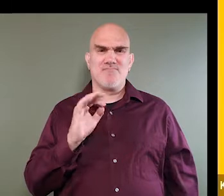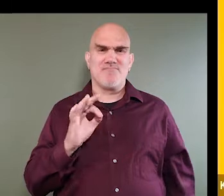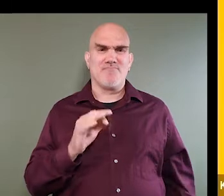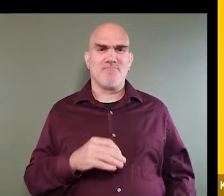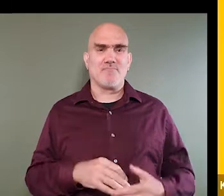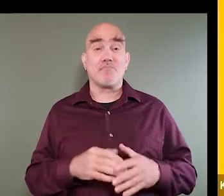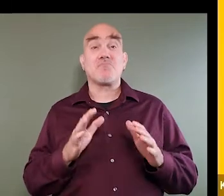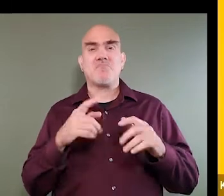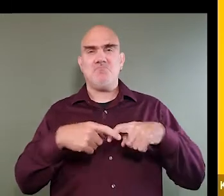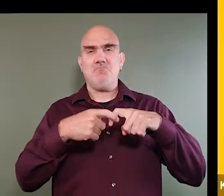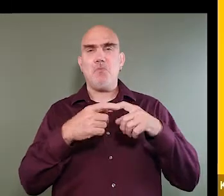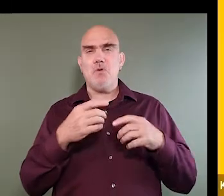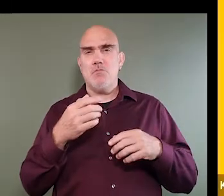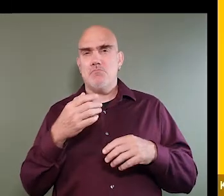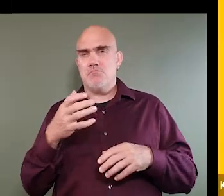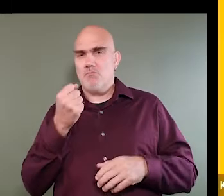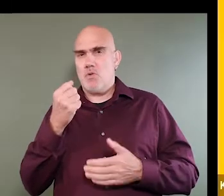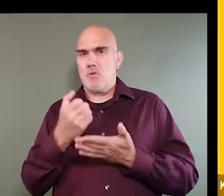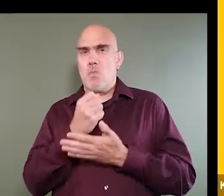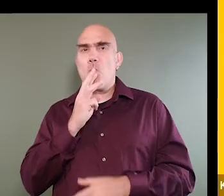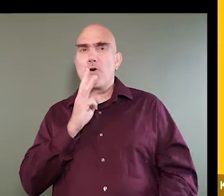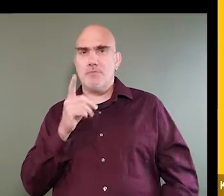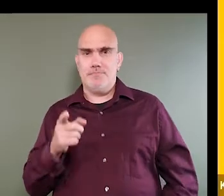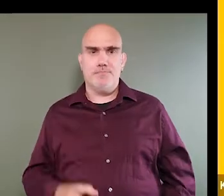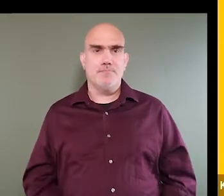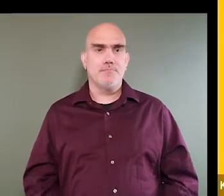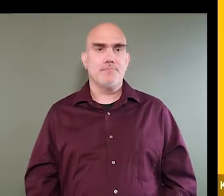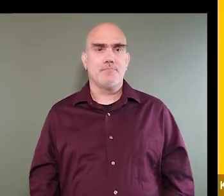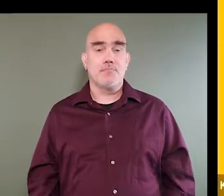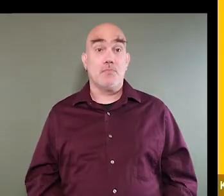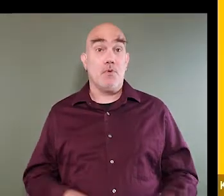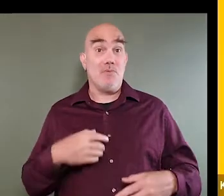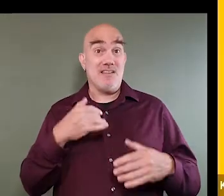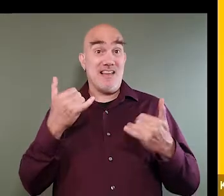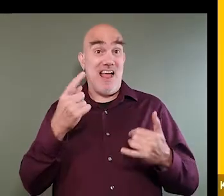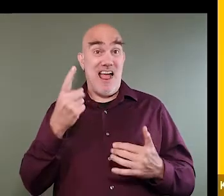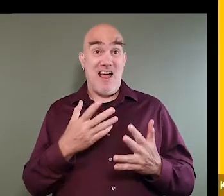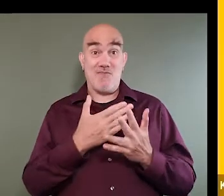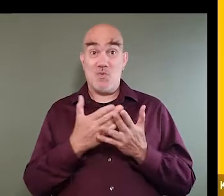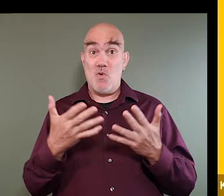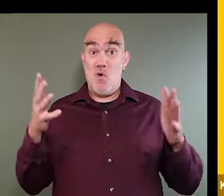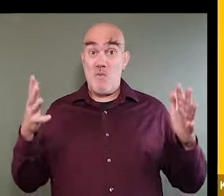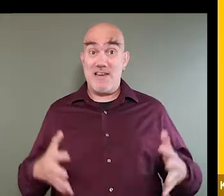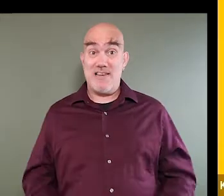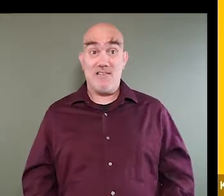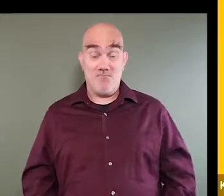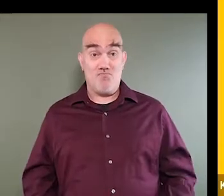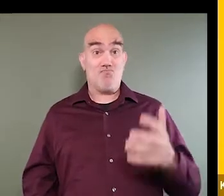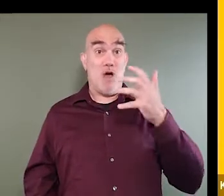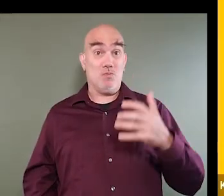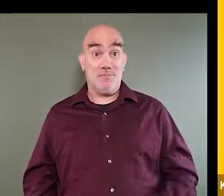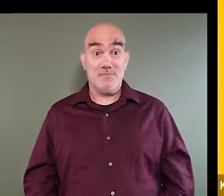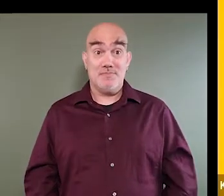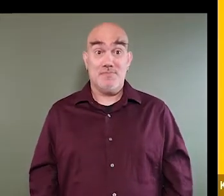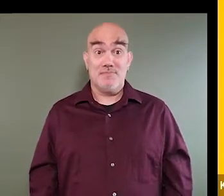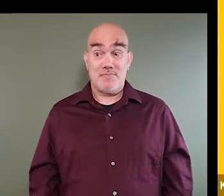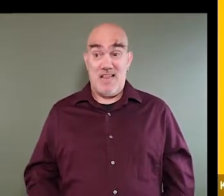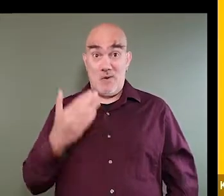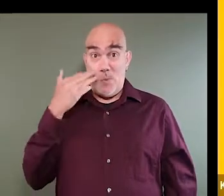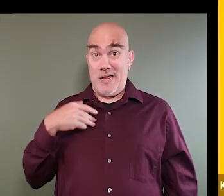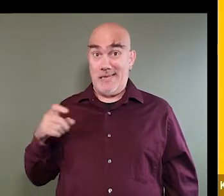Let's take a second. Get a little water since we're halfway through already. Whew. I know I